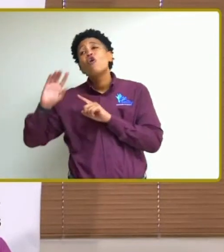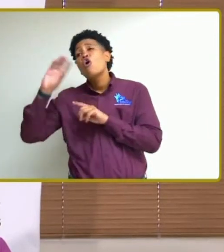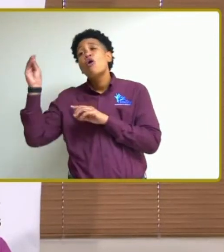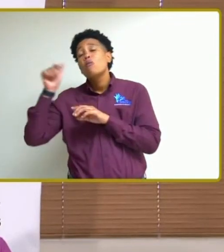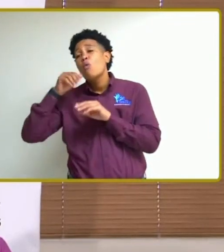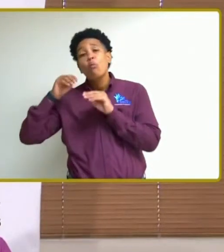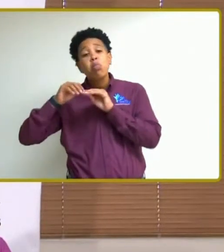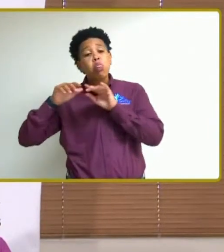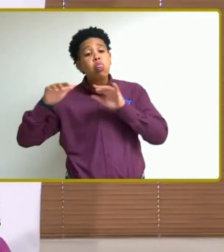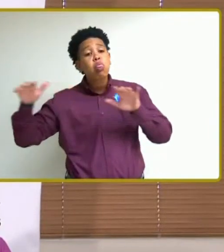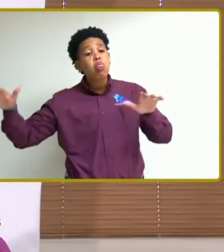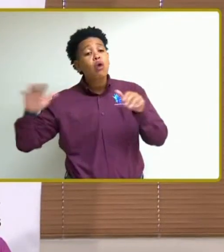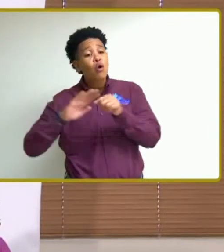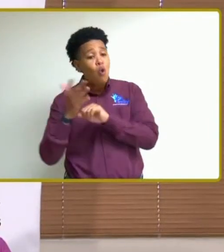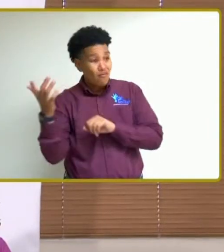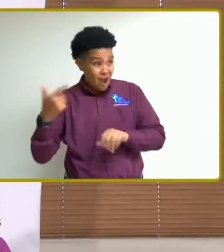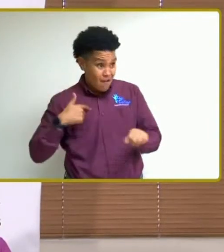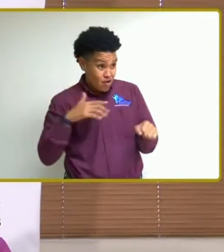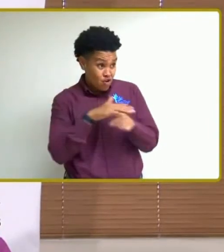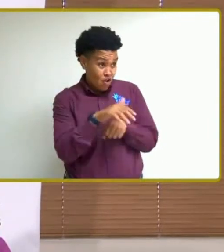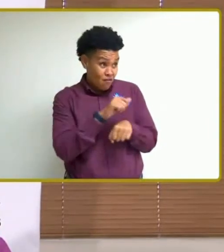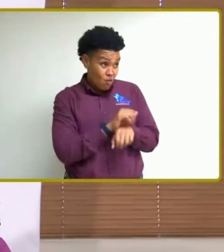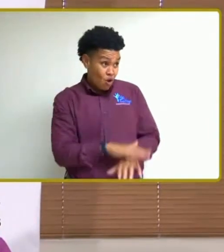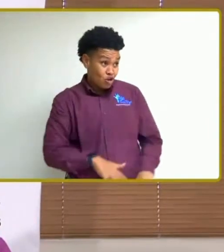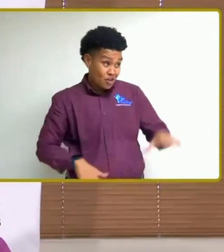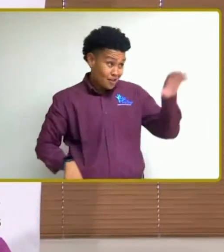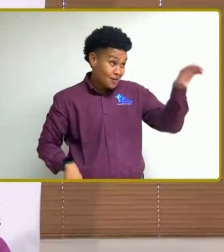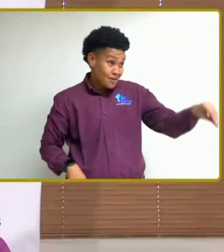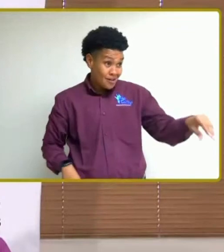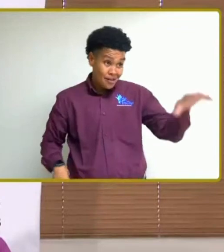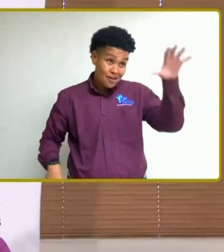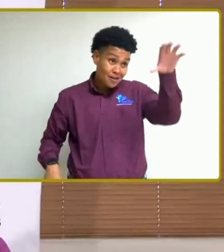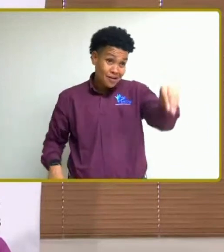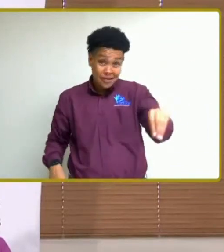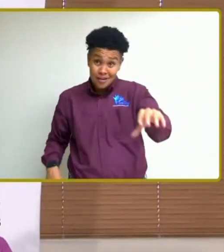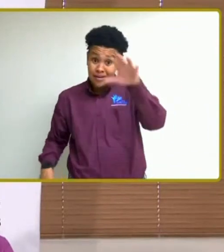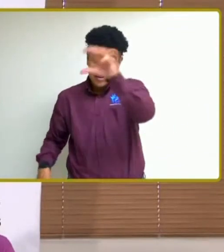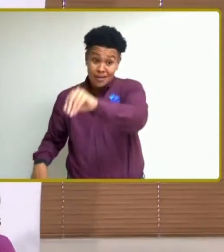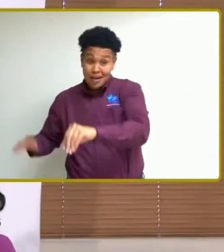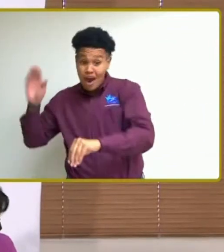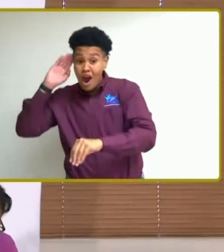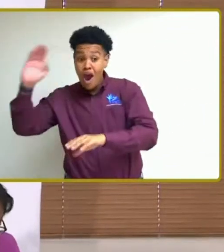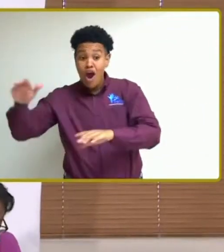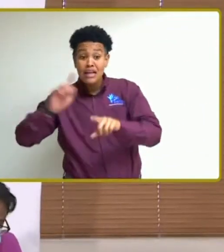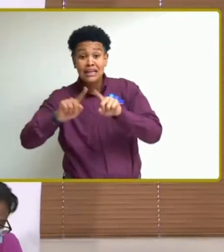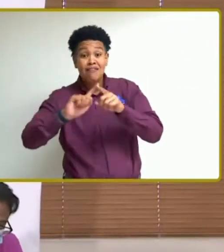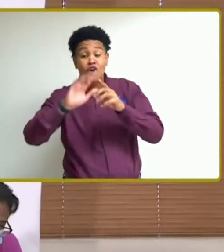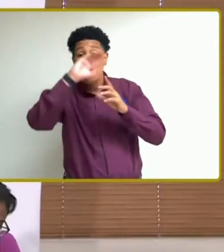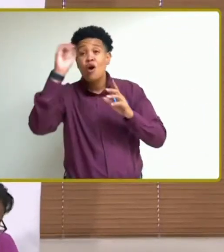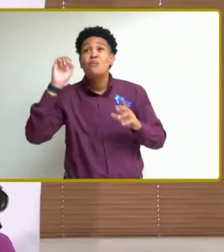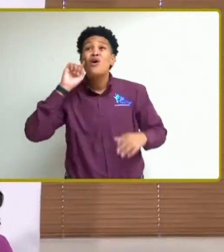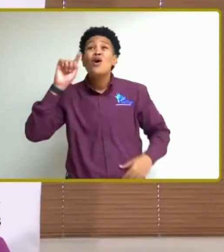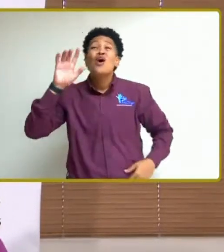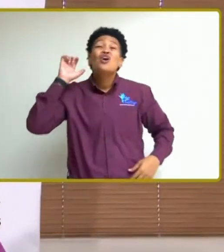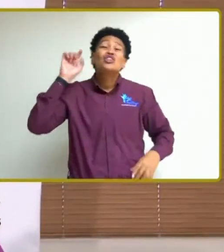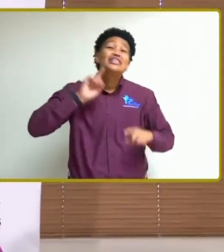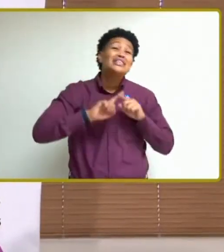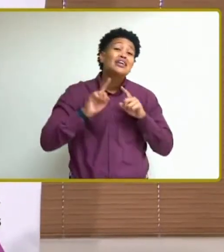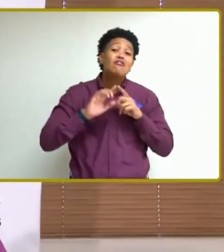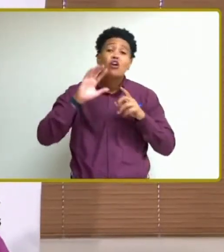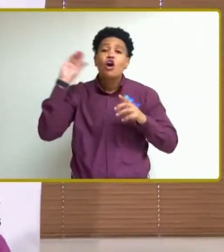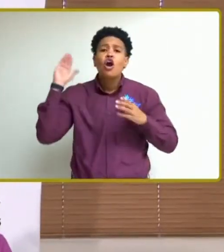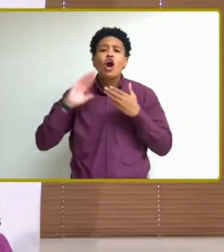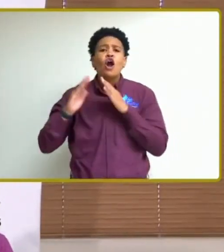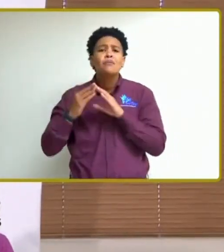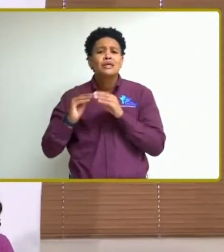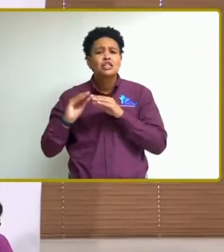outbreaks. Do you have enough workers to go into those entities, or the hundreds of communities across the country? I do